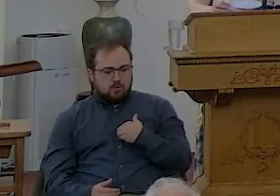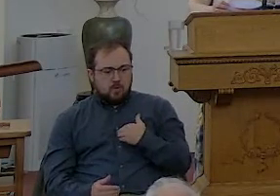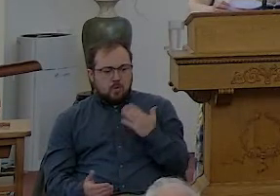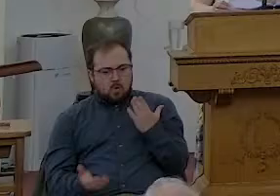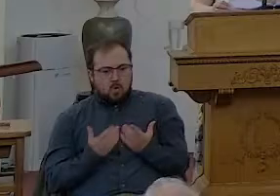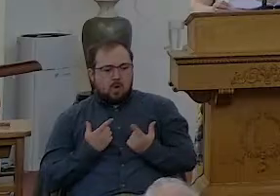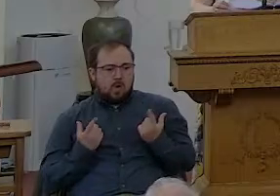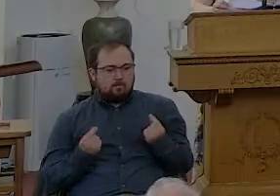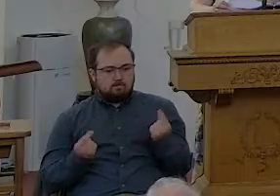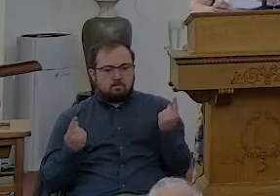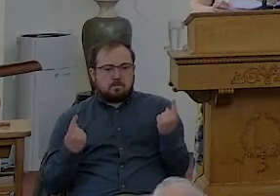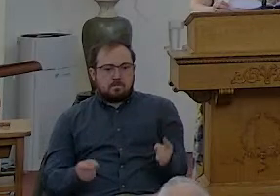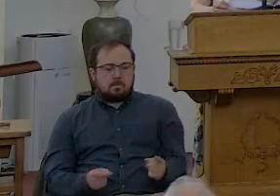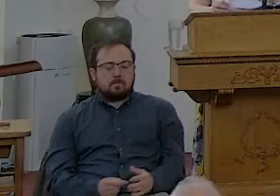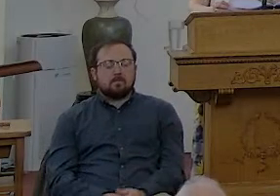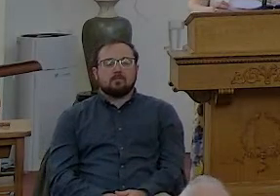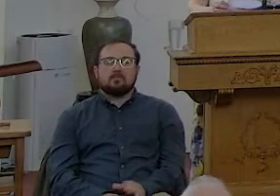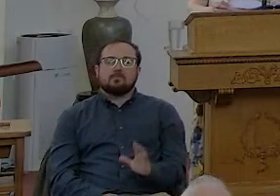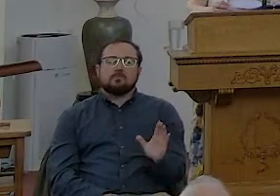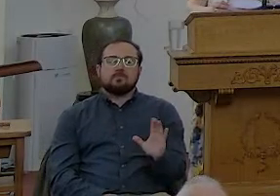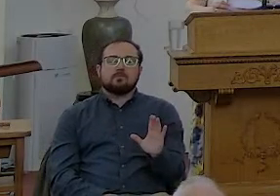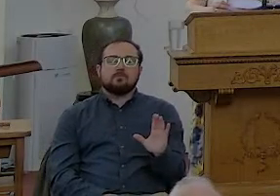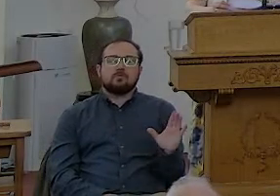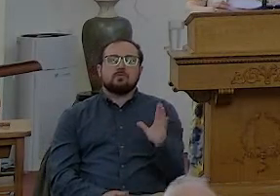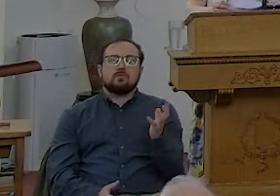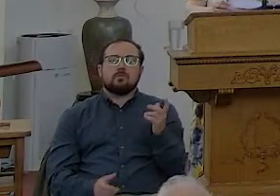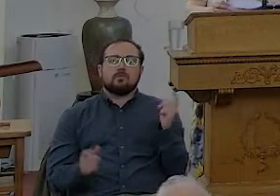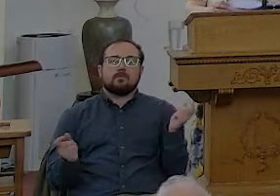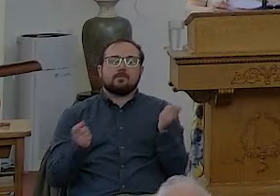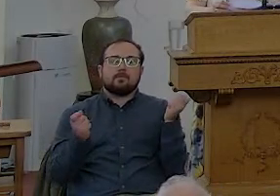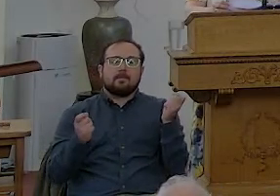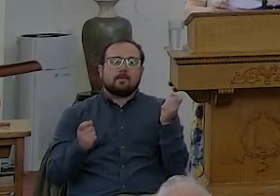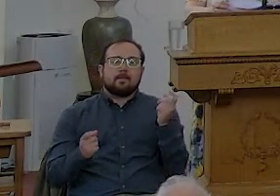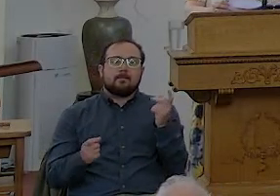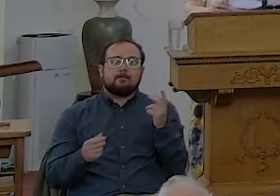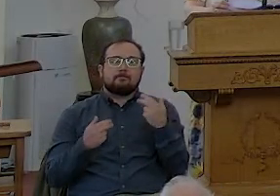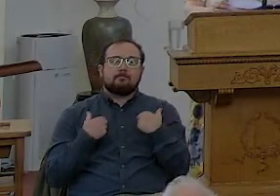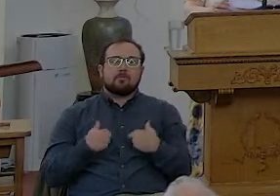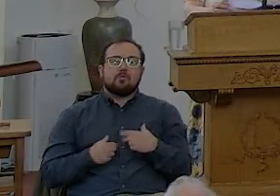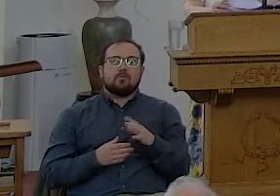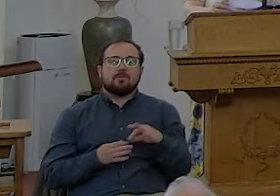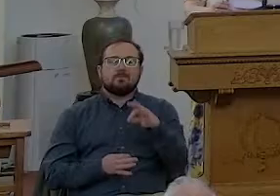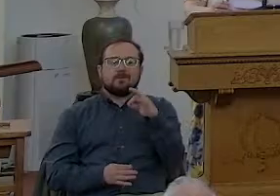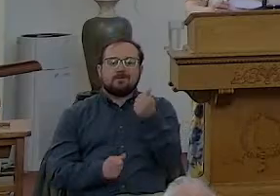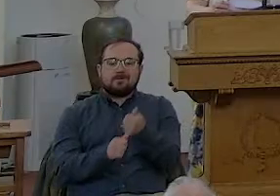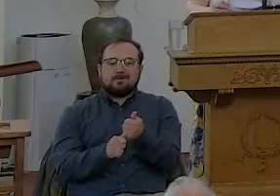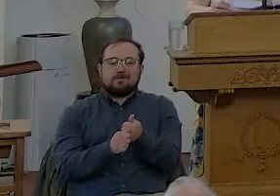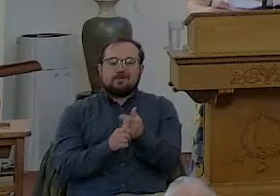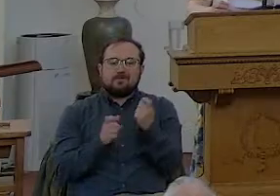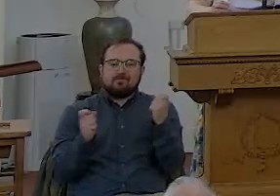but rather you want to celebrate the sanctity of the human spirit itself.